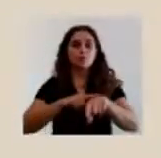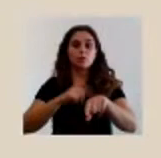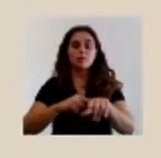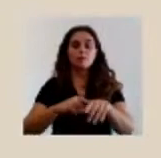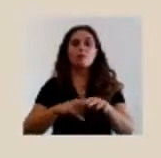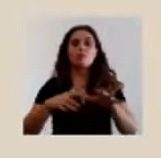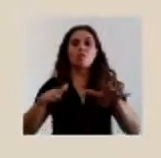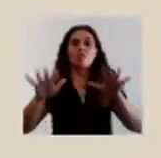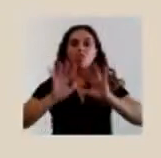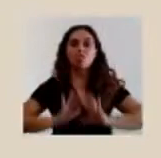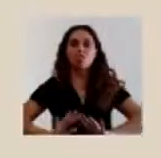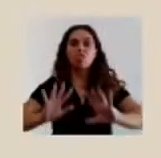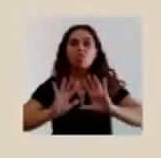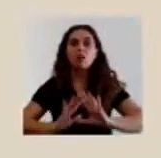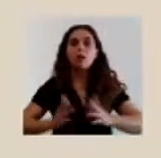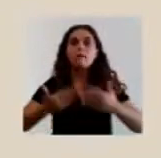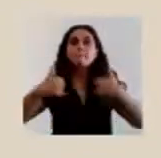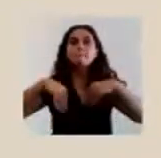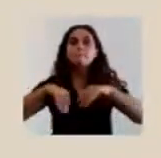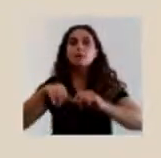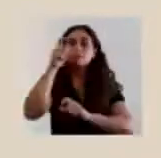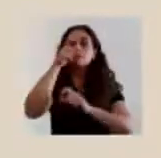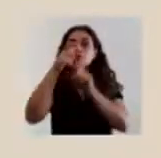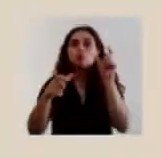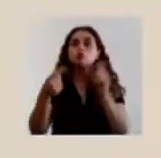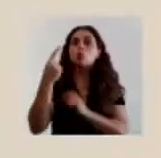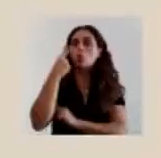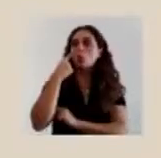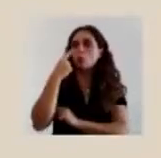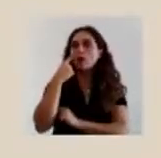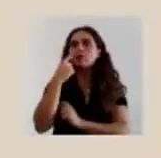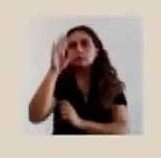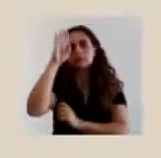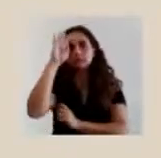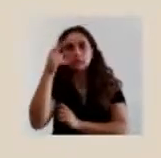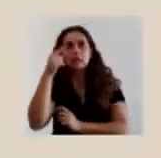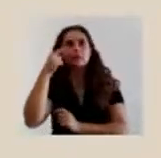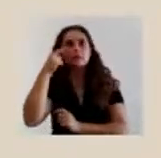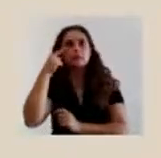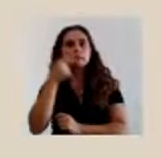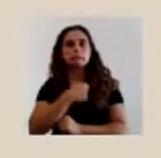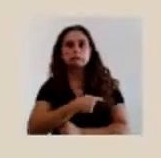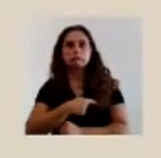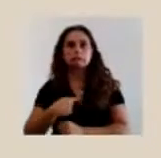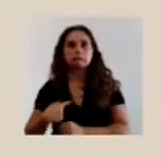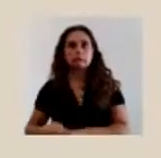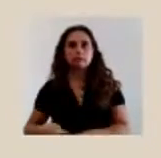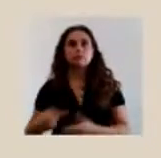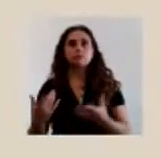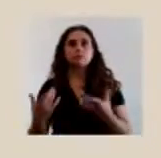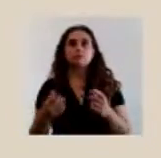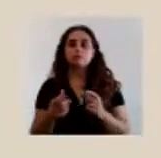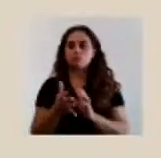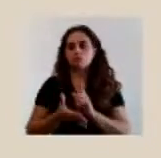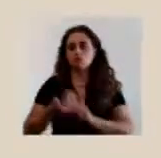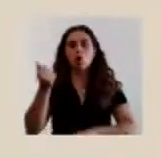times. However, for an individual who does, and I know one of them, they would have had